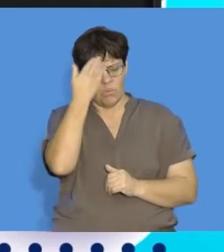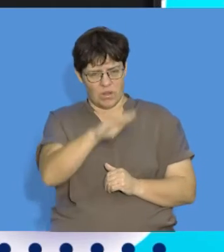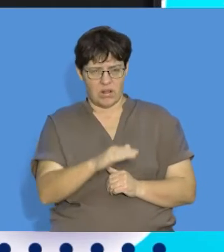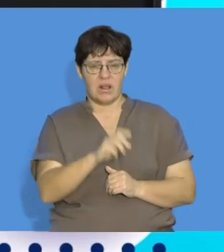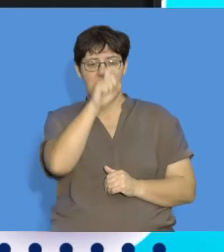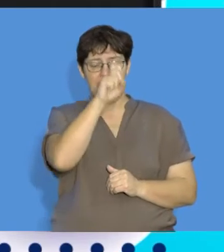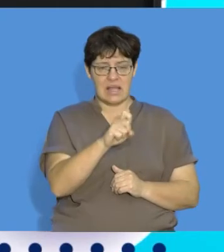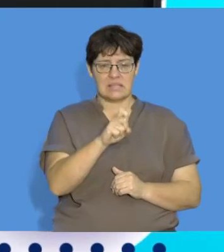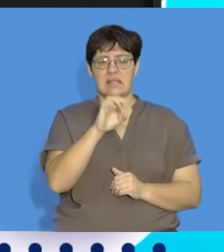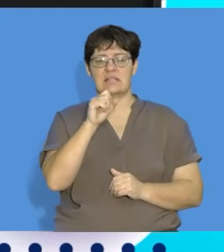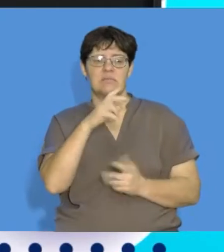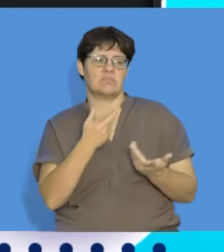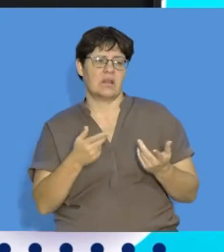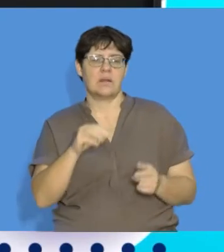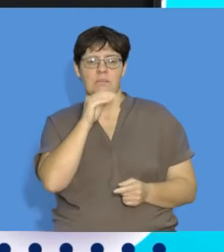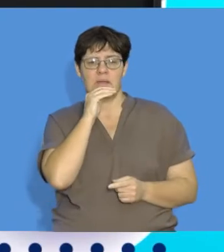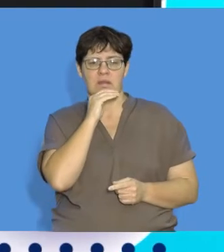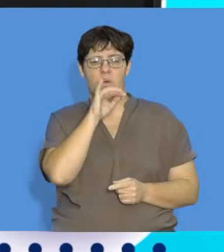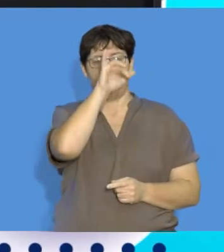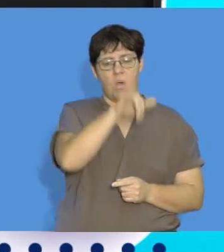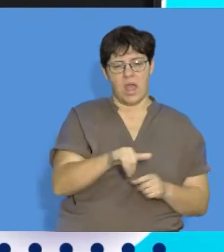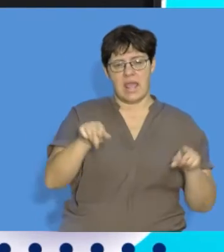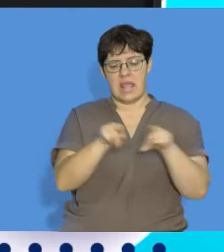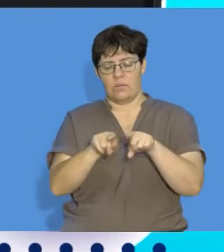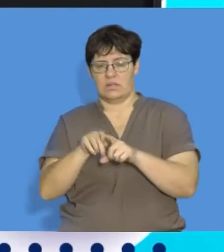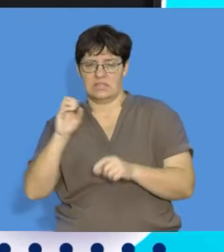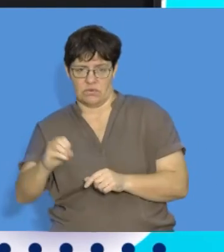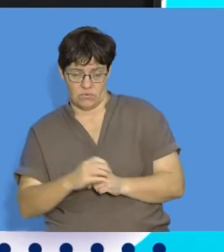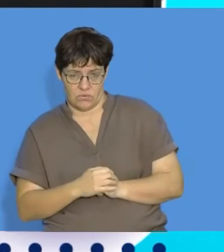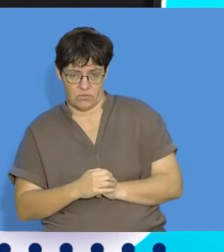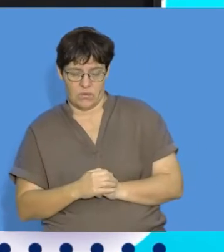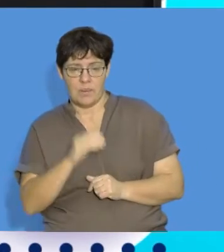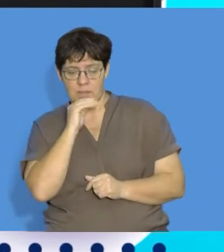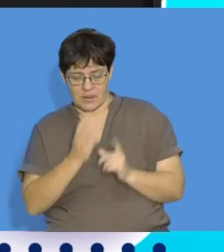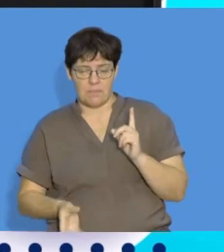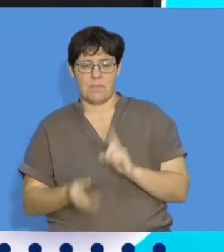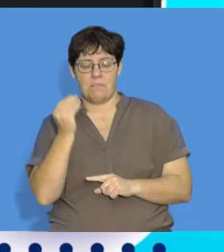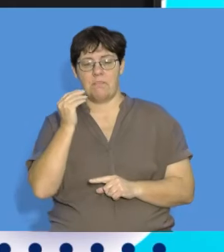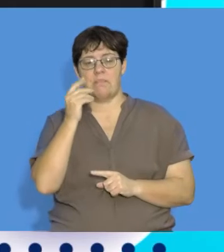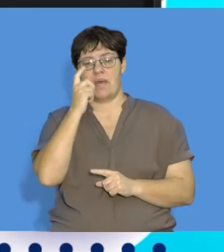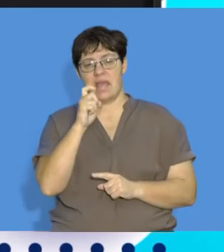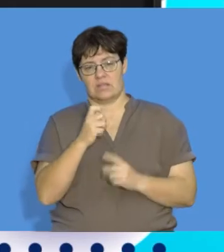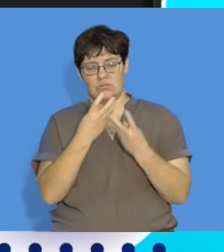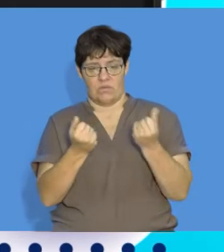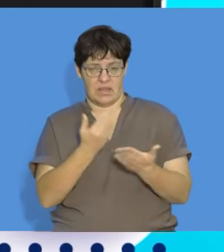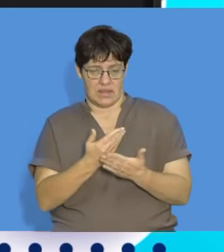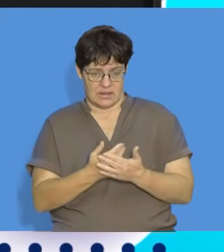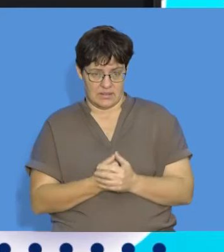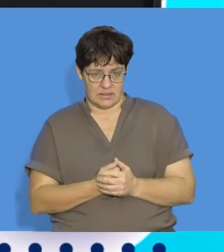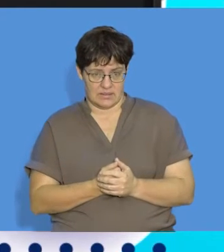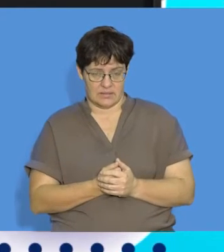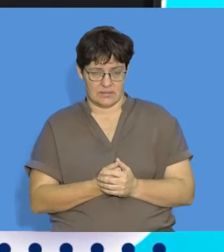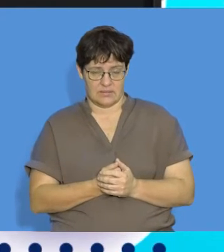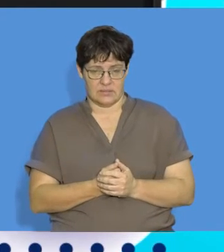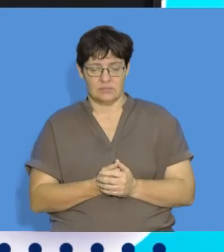that x-intercepts will mean we must let y be equal to 0. And then we can solve for x from there. So